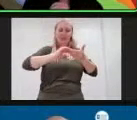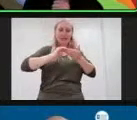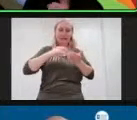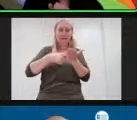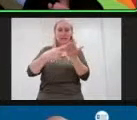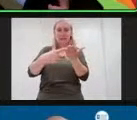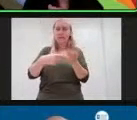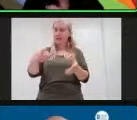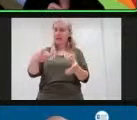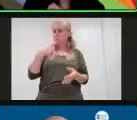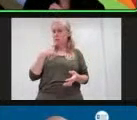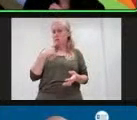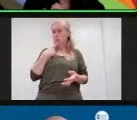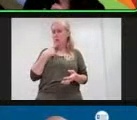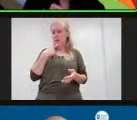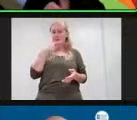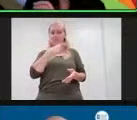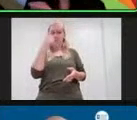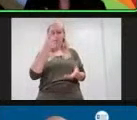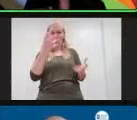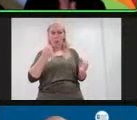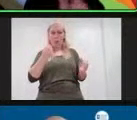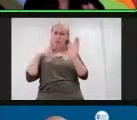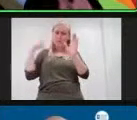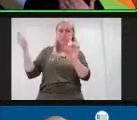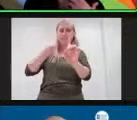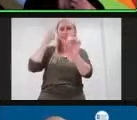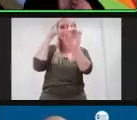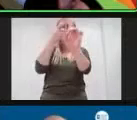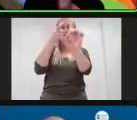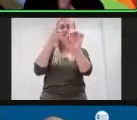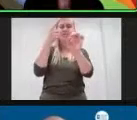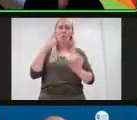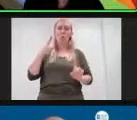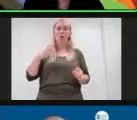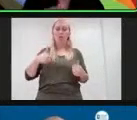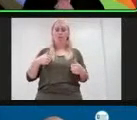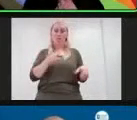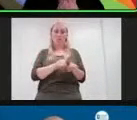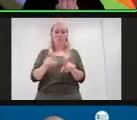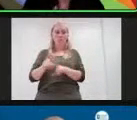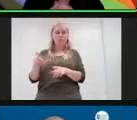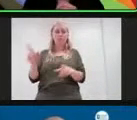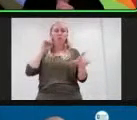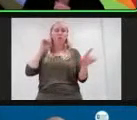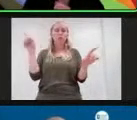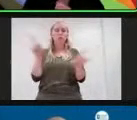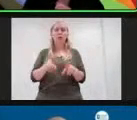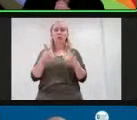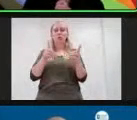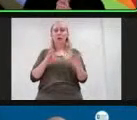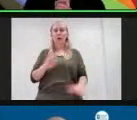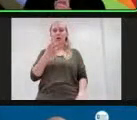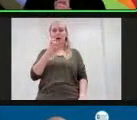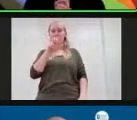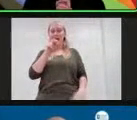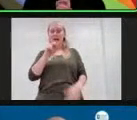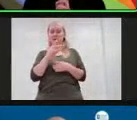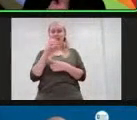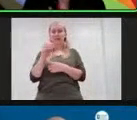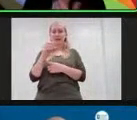as you just stated, that like this is something that we want to strive for, because like I also agree with Director Hine and Director Shandagiri